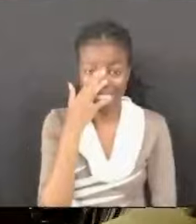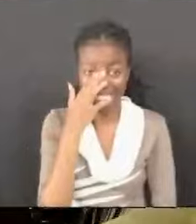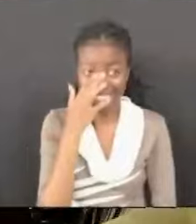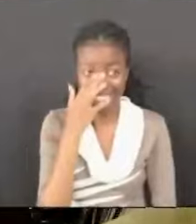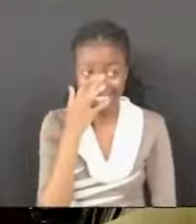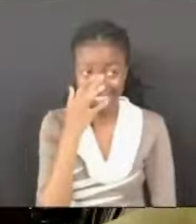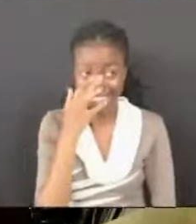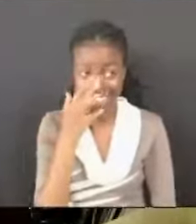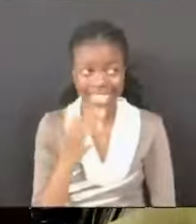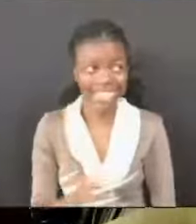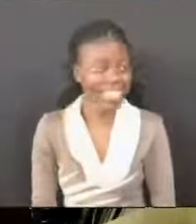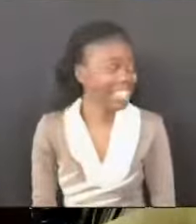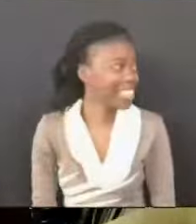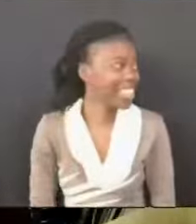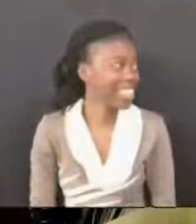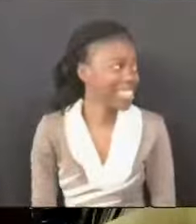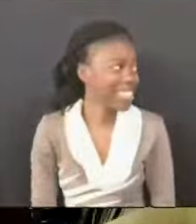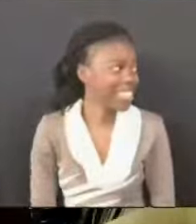Thank